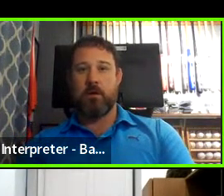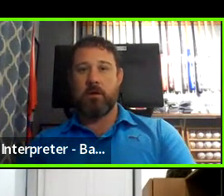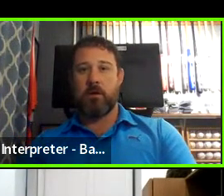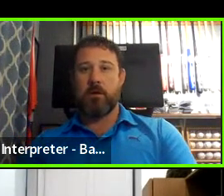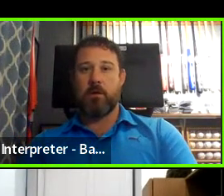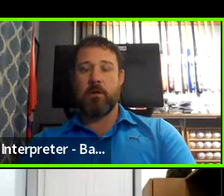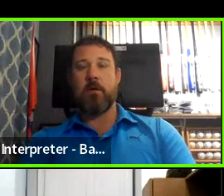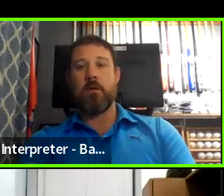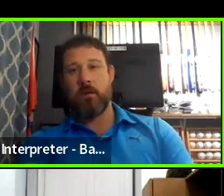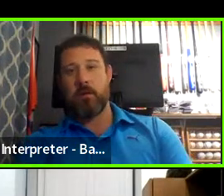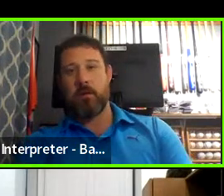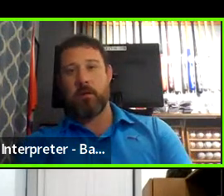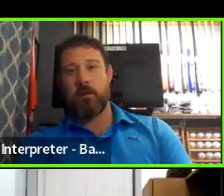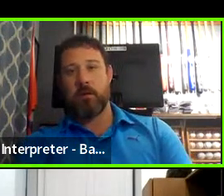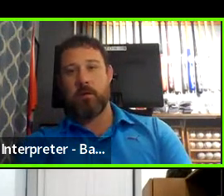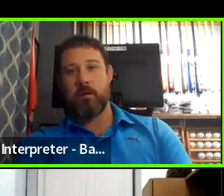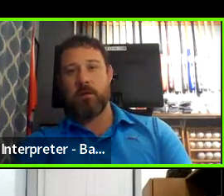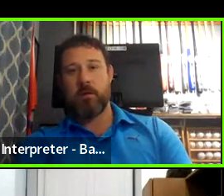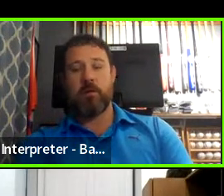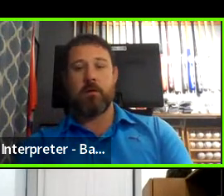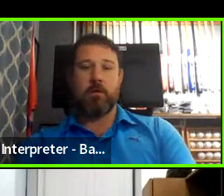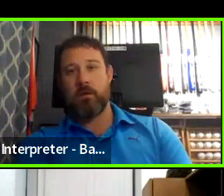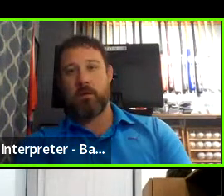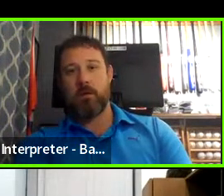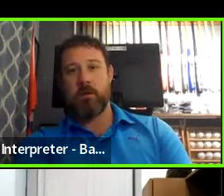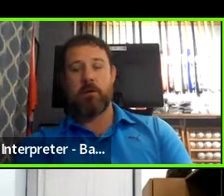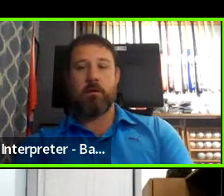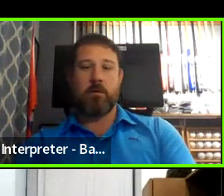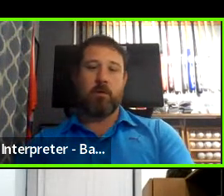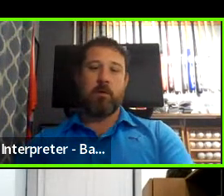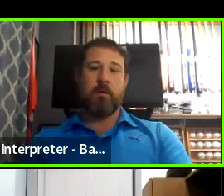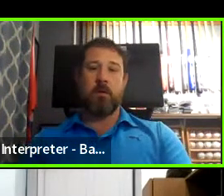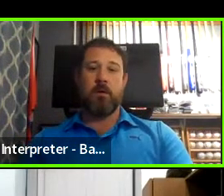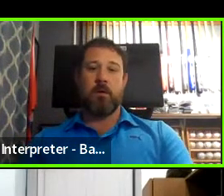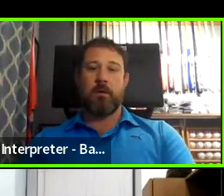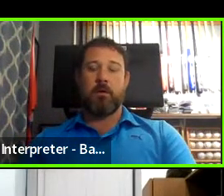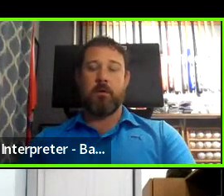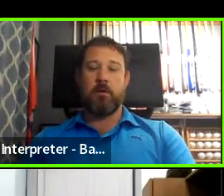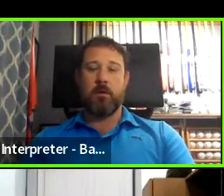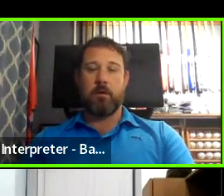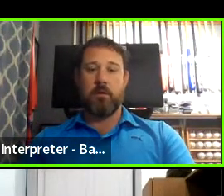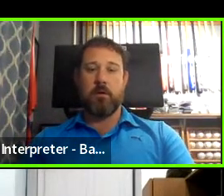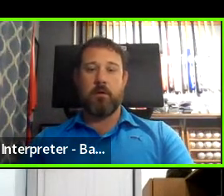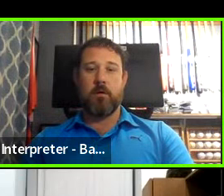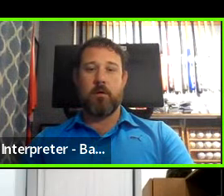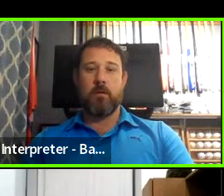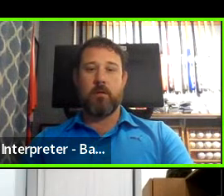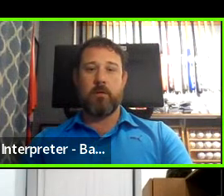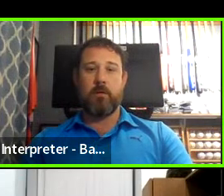Yes. It is. Yes. Okay. Okay. Let me,